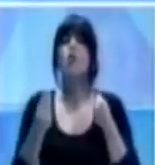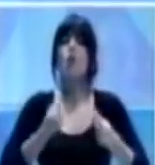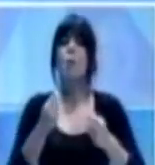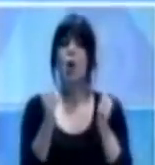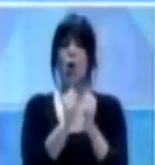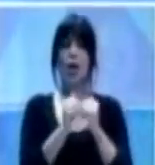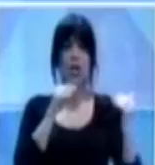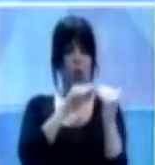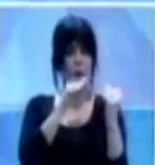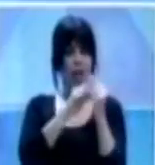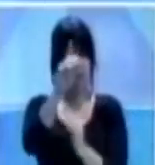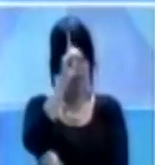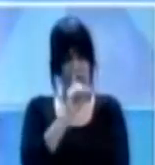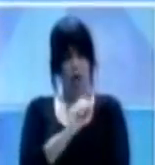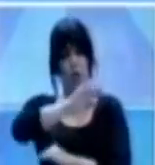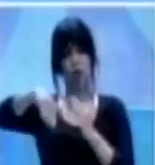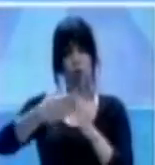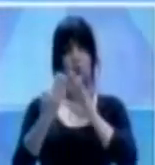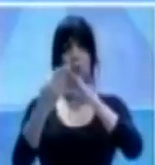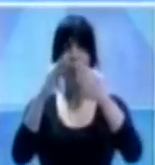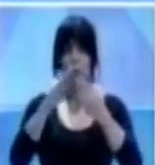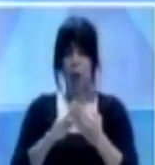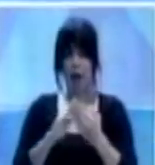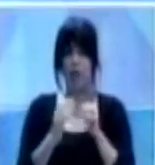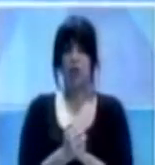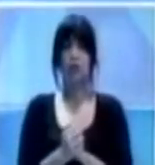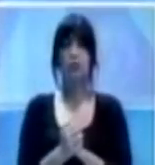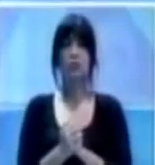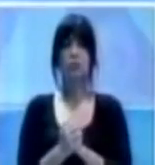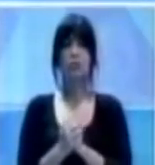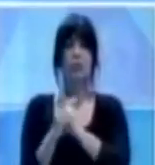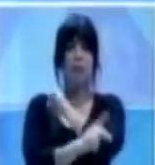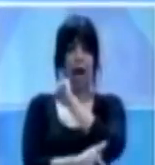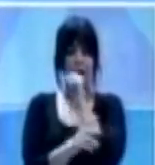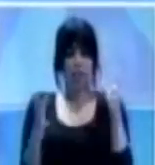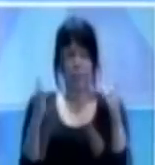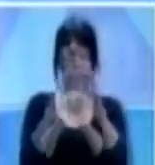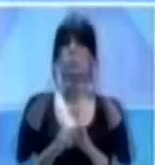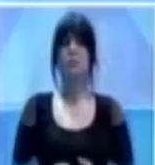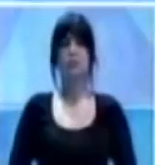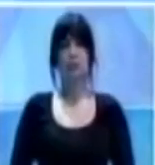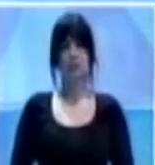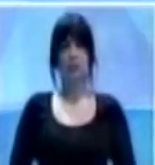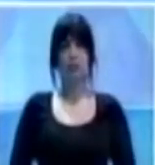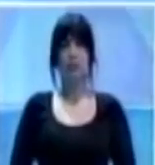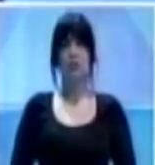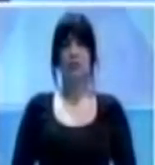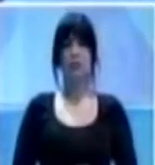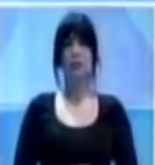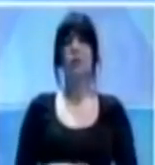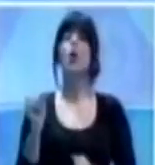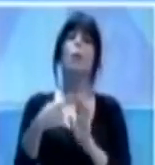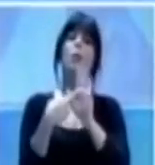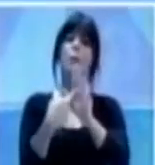dignidad de todos los pueblos y naciones que conforman este universo multicolor. As repository